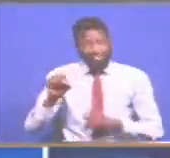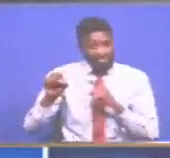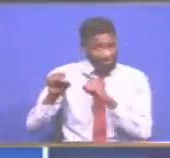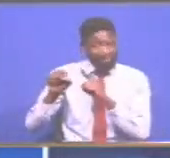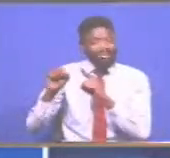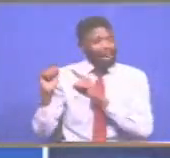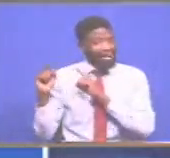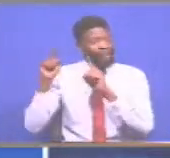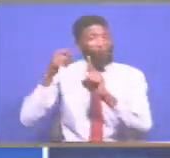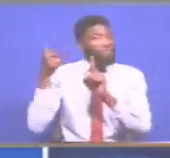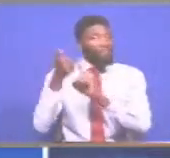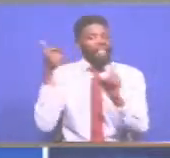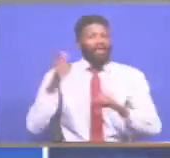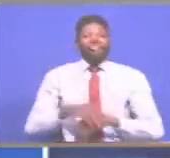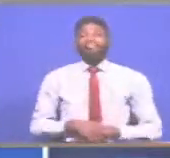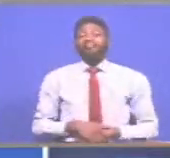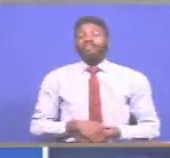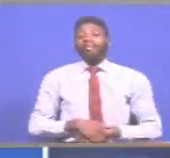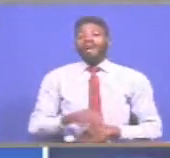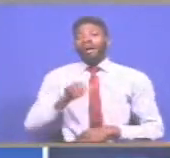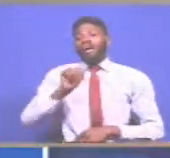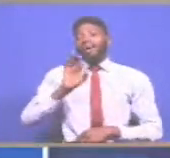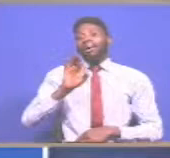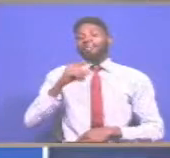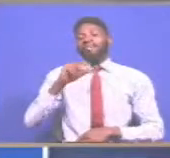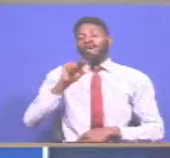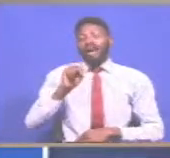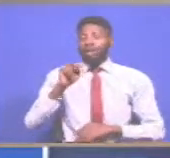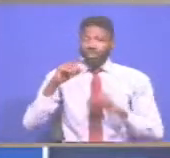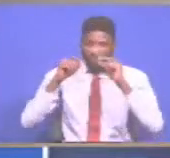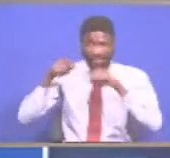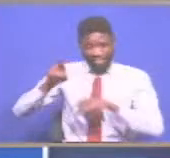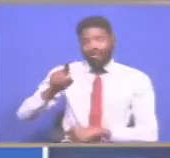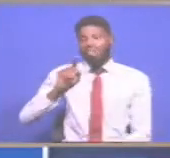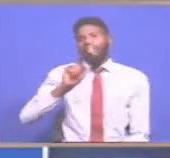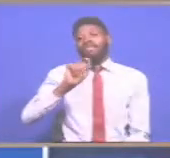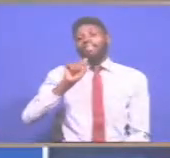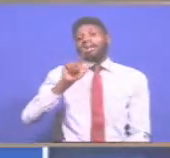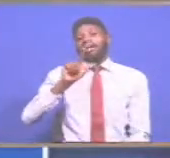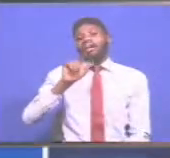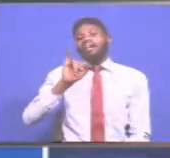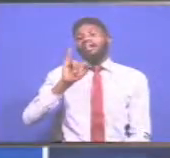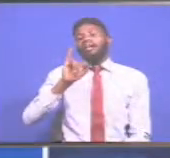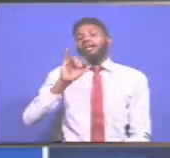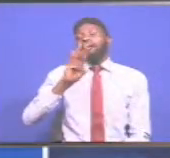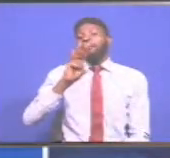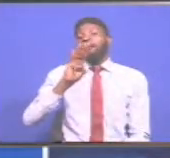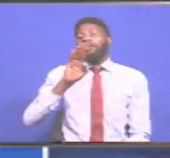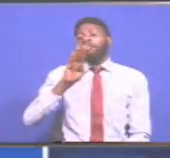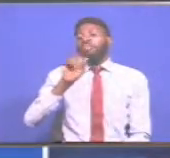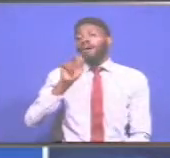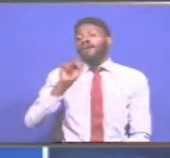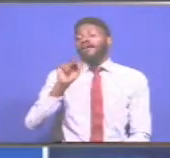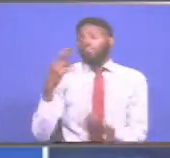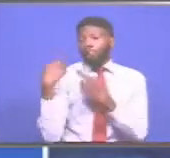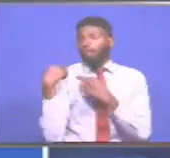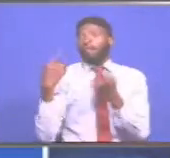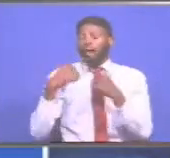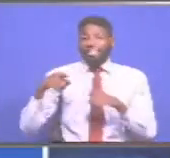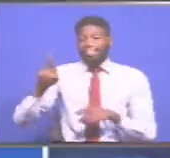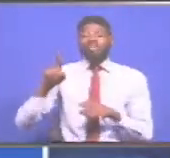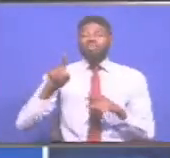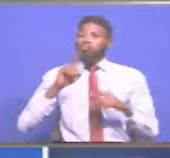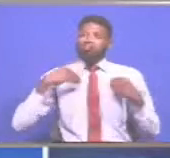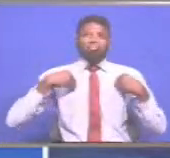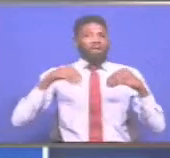blame Taliban militants for the attack, but the group denied any involvement. The explosions are believed to have been caused by a car bomb and 2